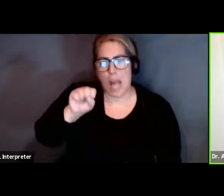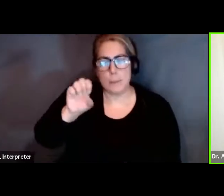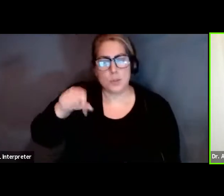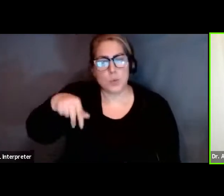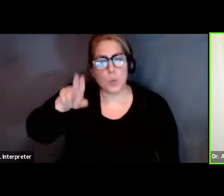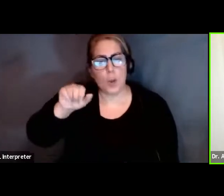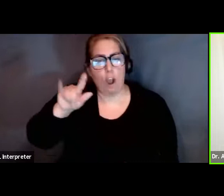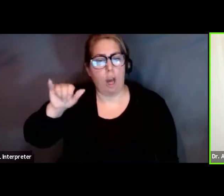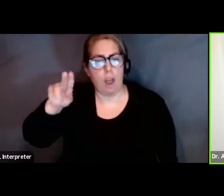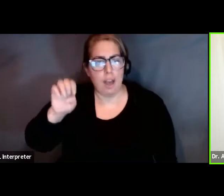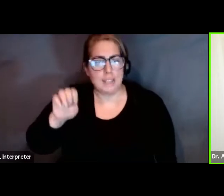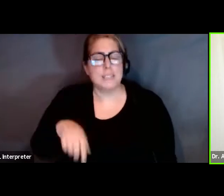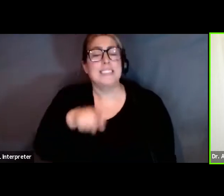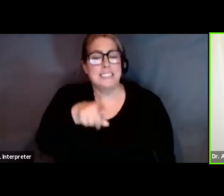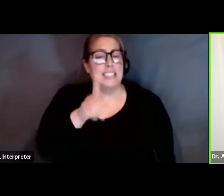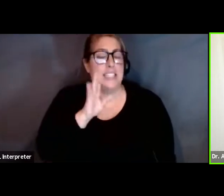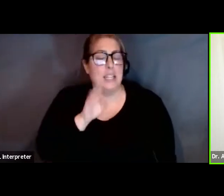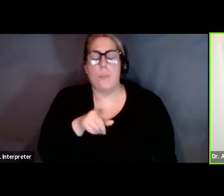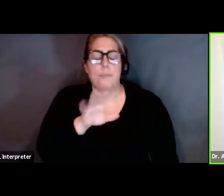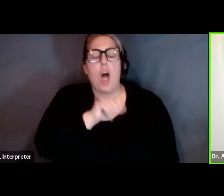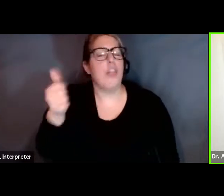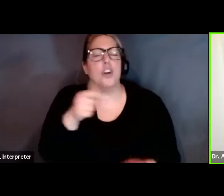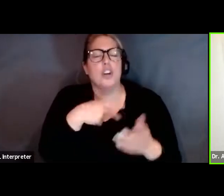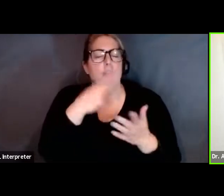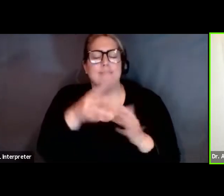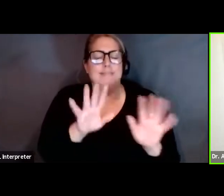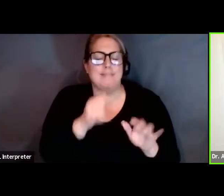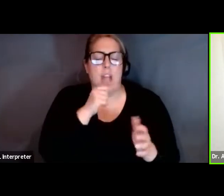Square Alliance, these new programs would not have been possible without our